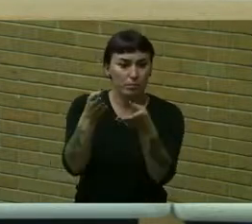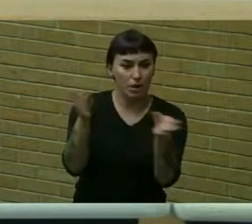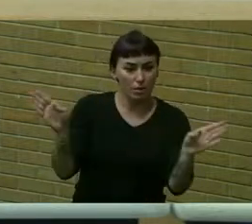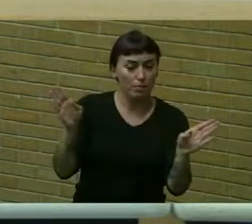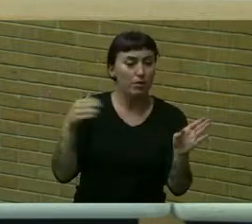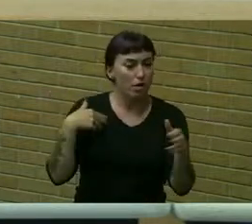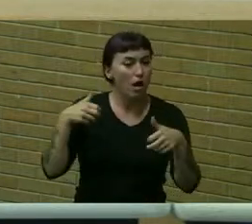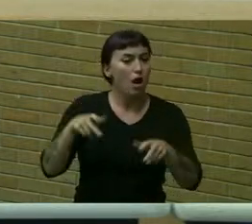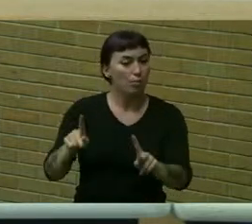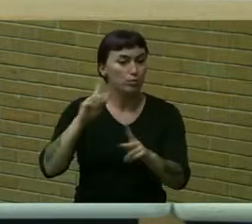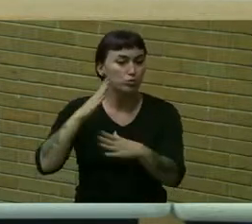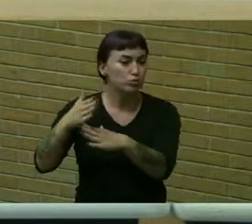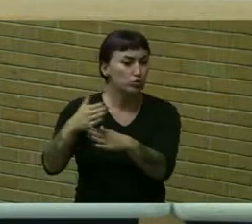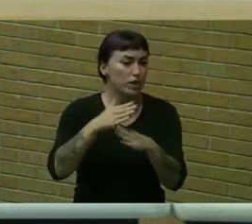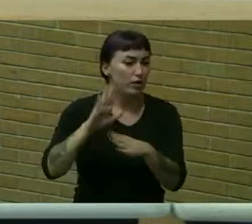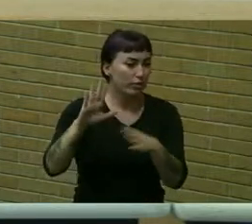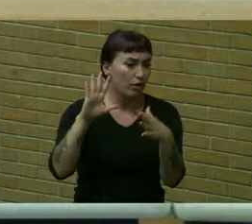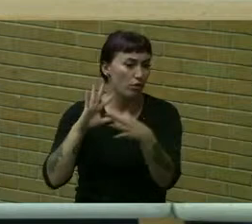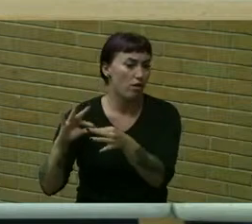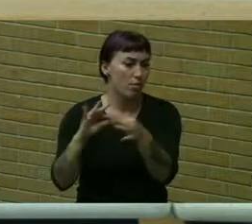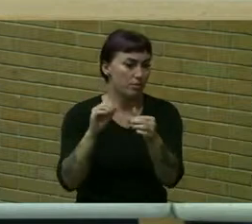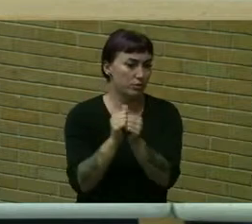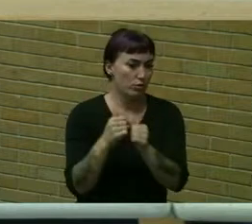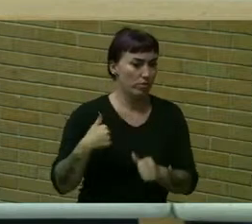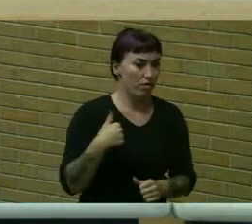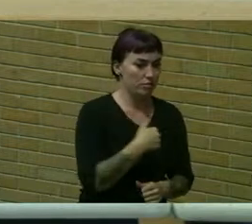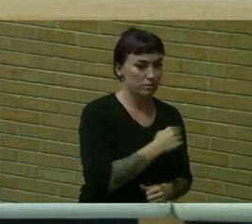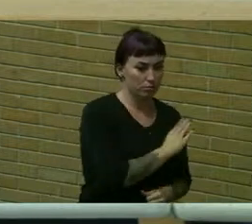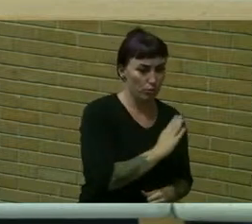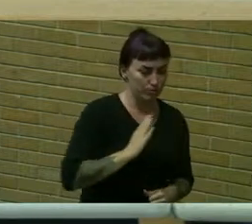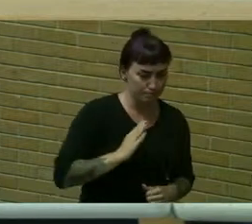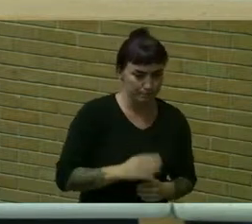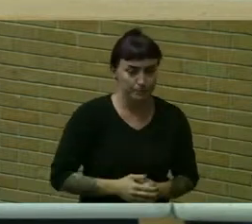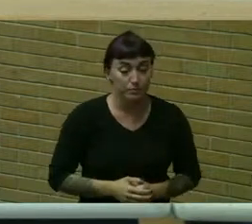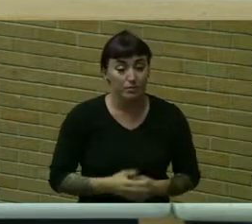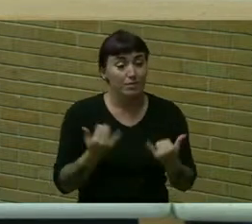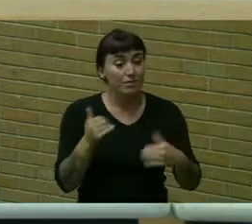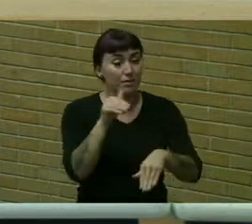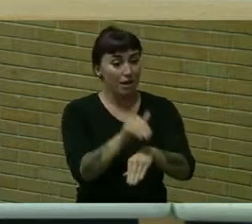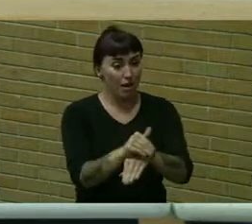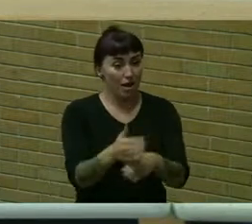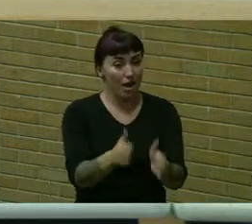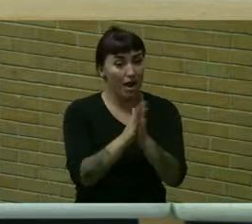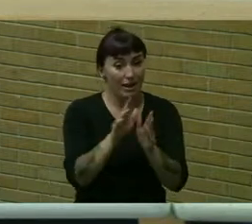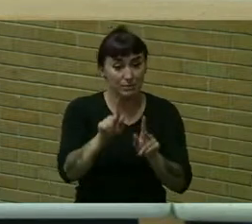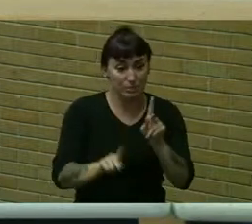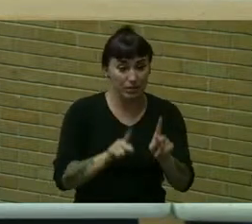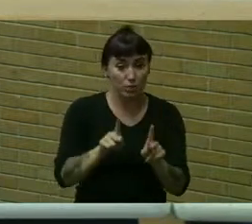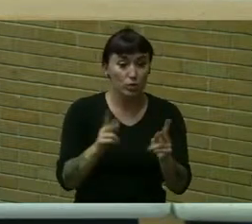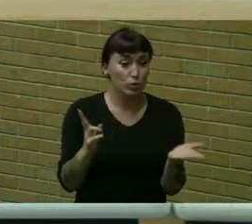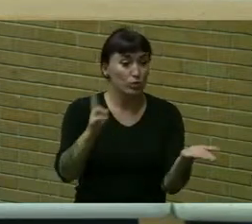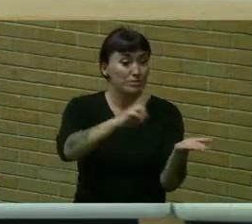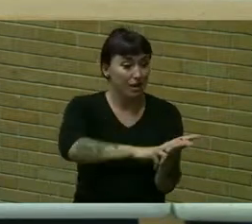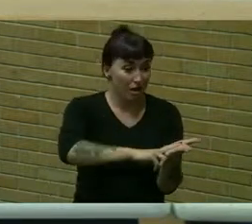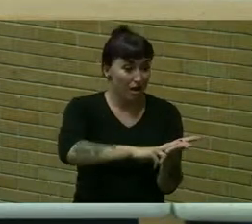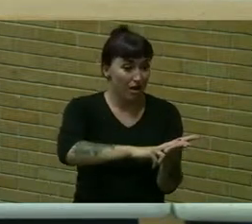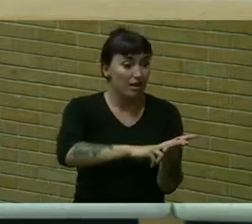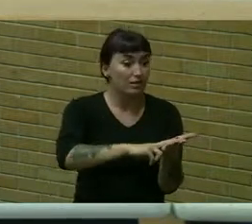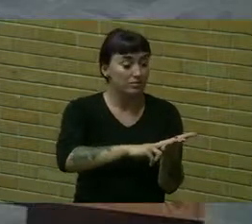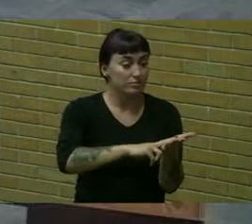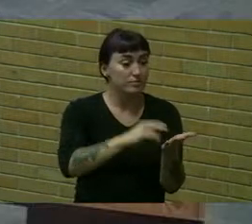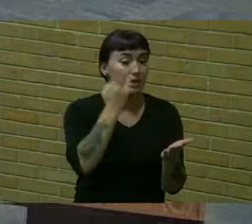the opportunity to share their comments with the town board. Tonight, we've asked people to sign in to